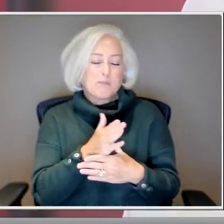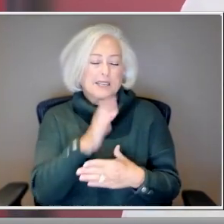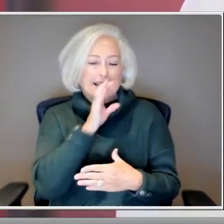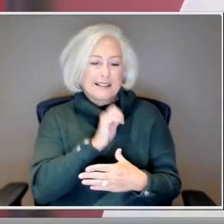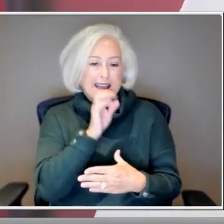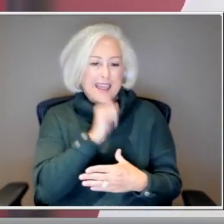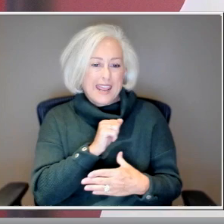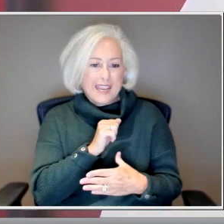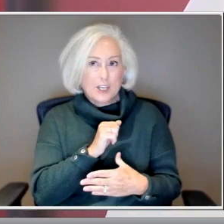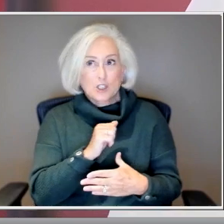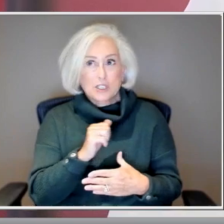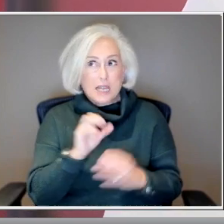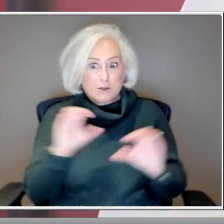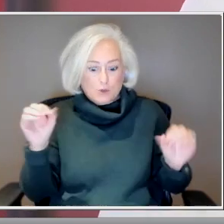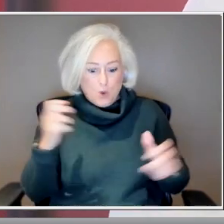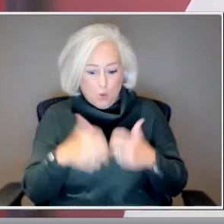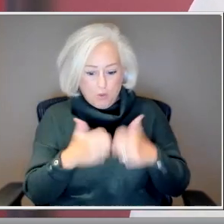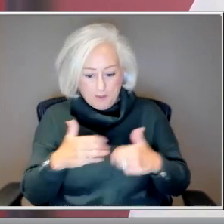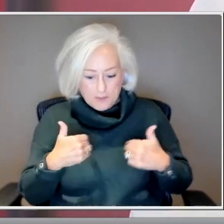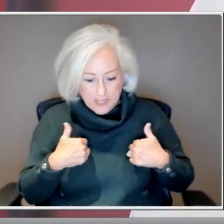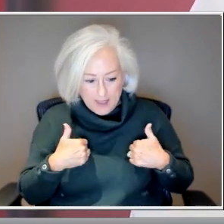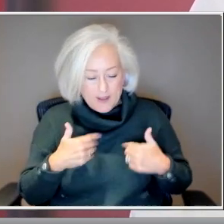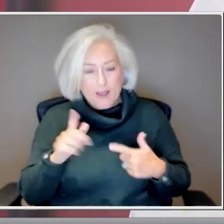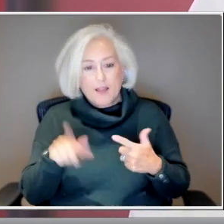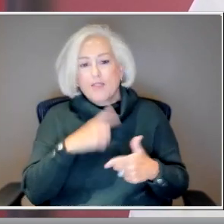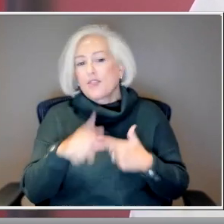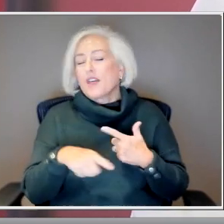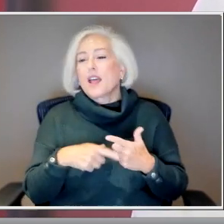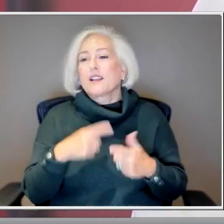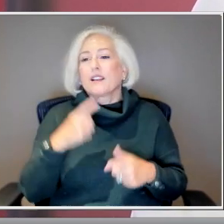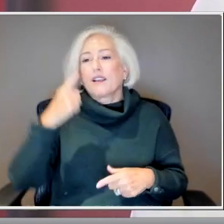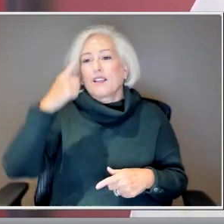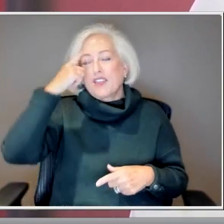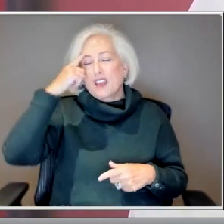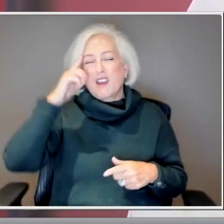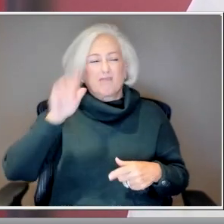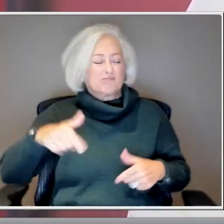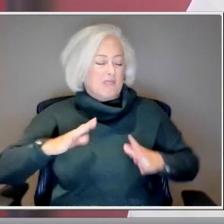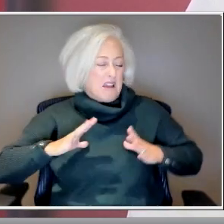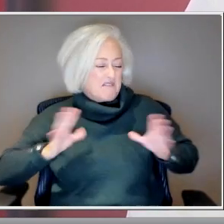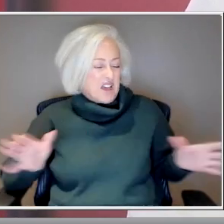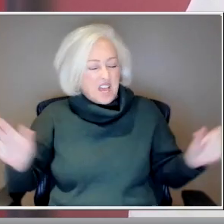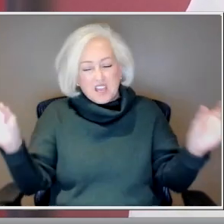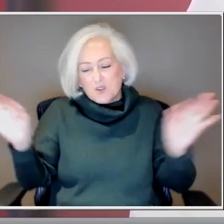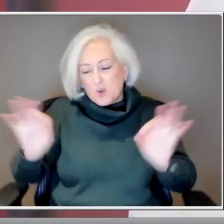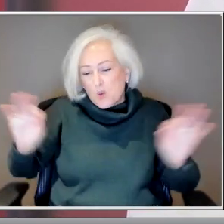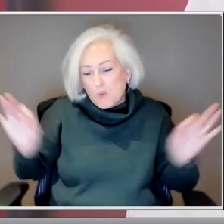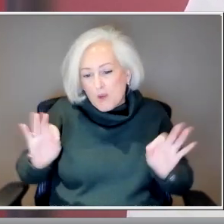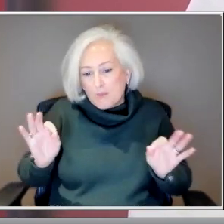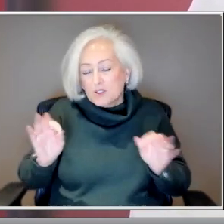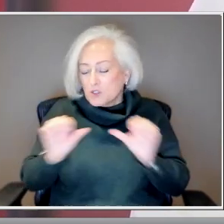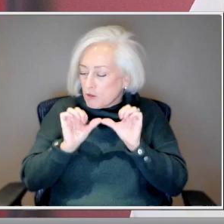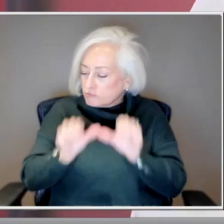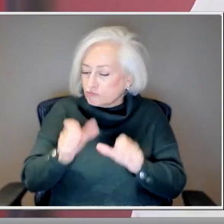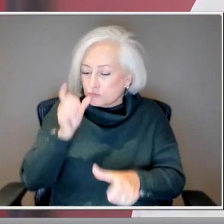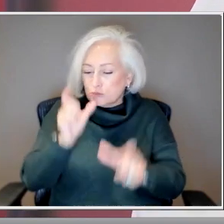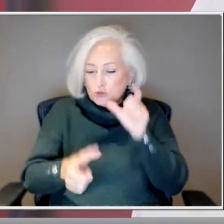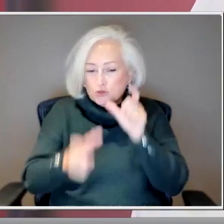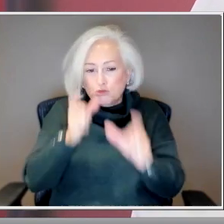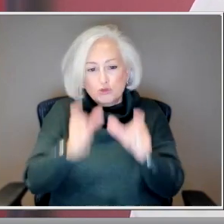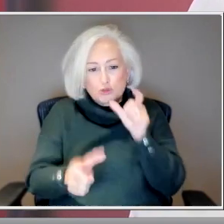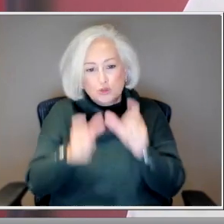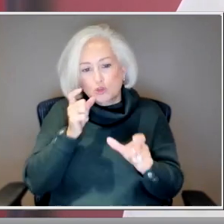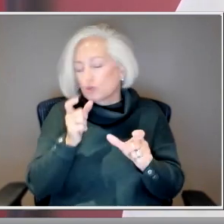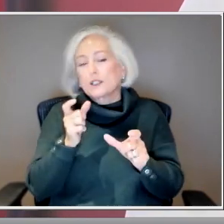any problems and they think they're invincible or they have nothing going on, and so they just kind of keep drinking probably more excessively than some